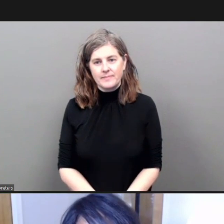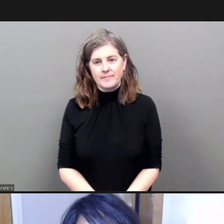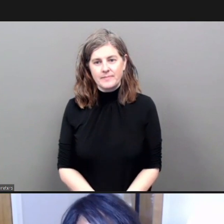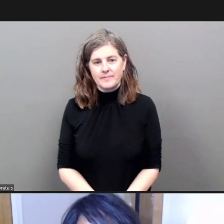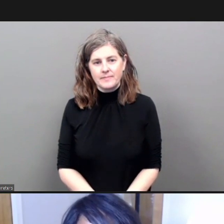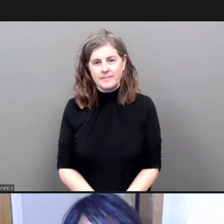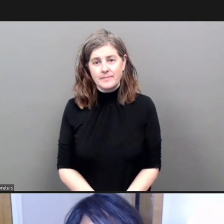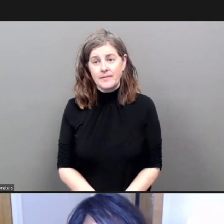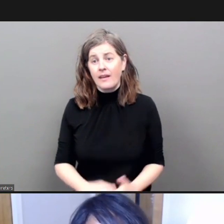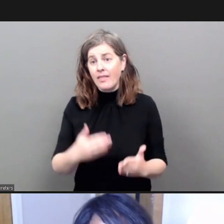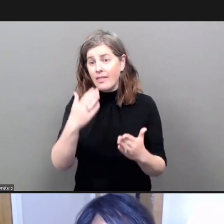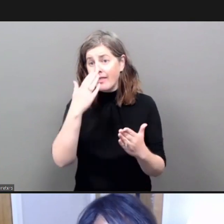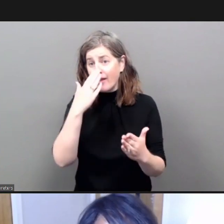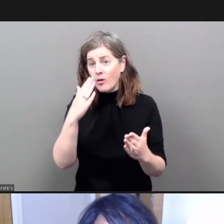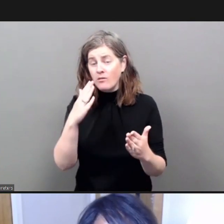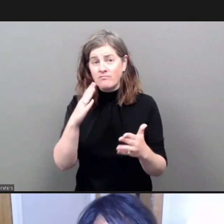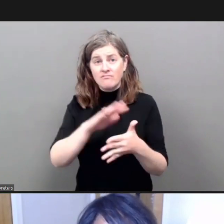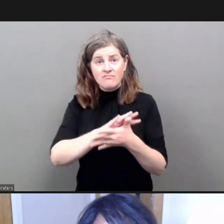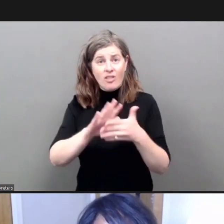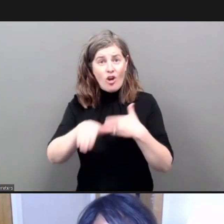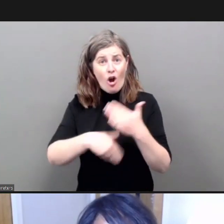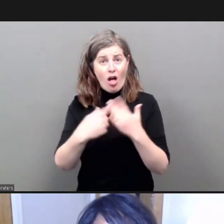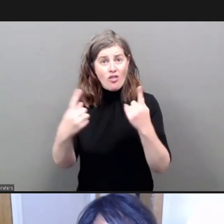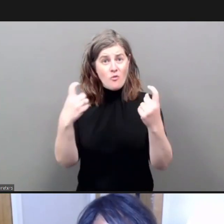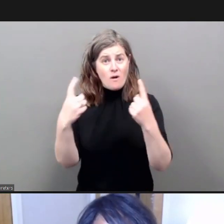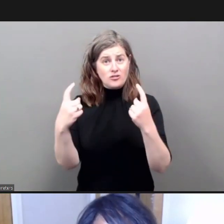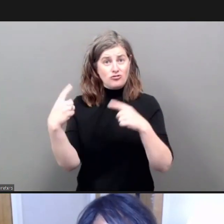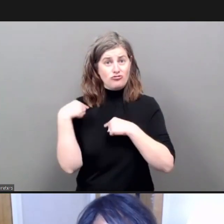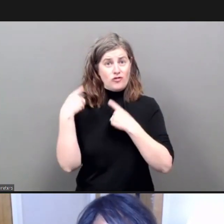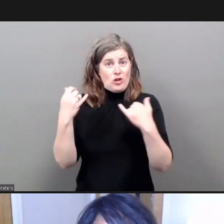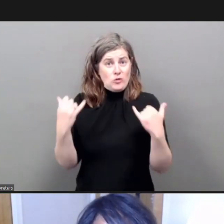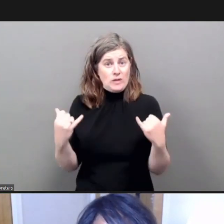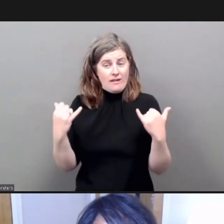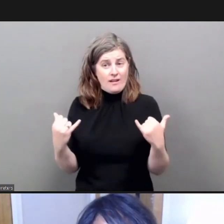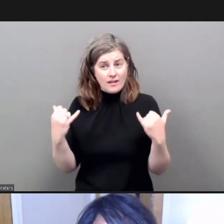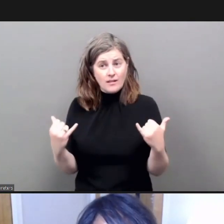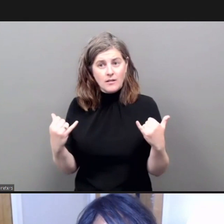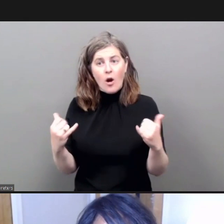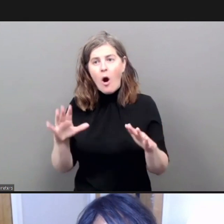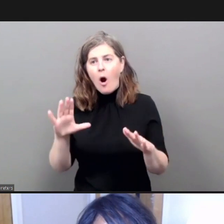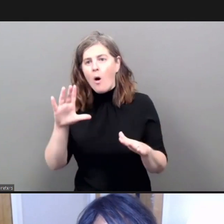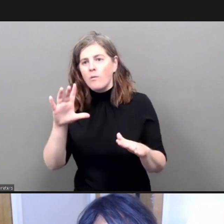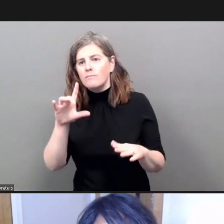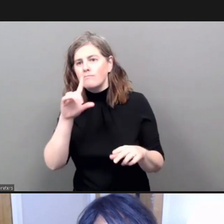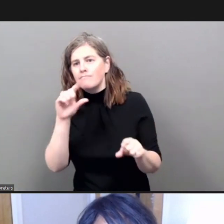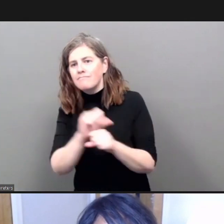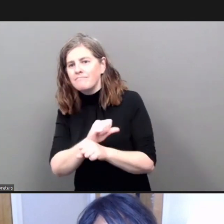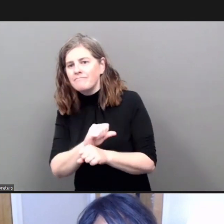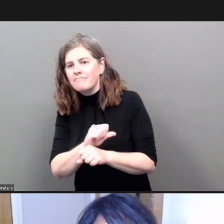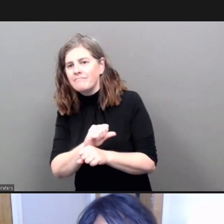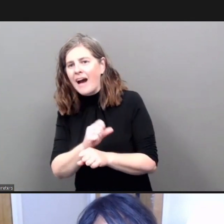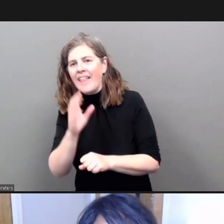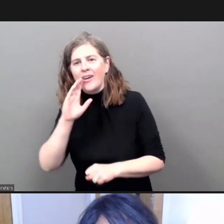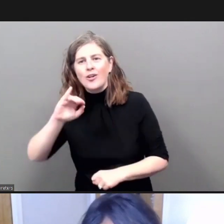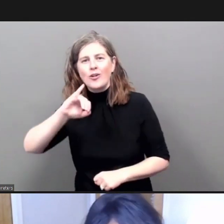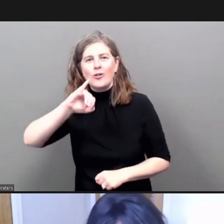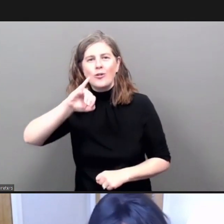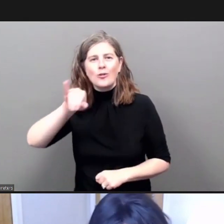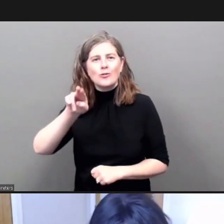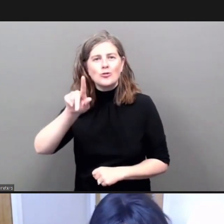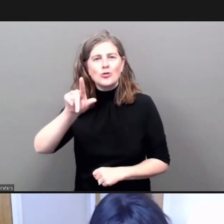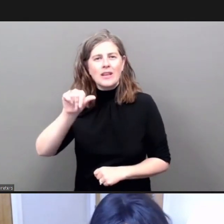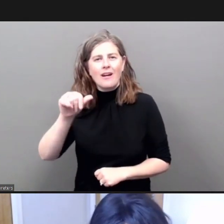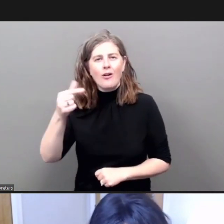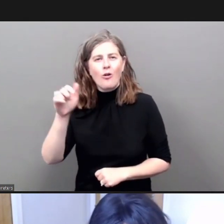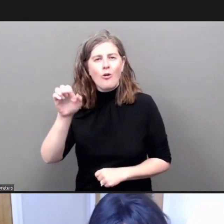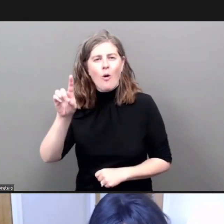Thank you, everyone. Those are all our questions that we have today. Oh, well, Julia Goldberg has raised her hand,